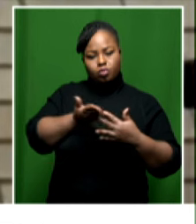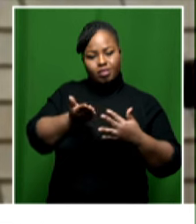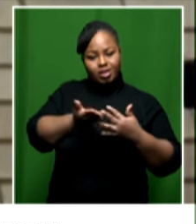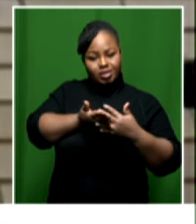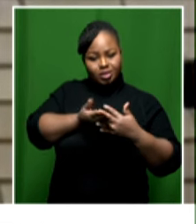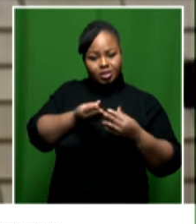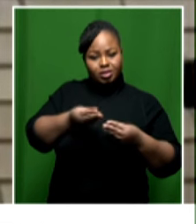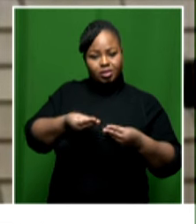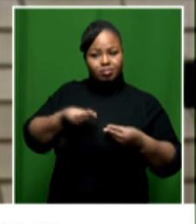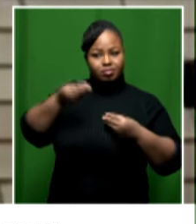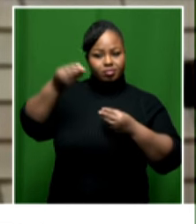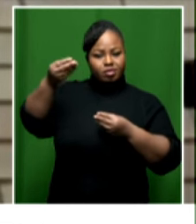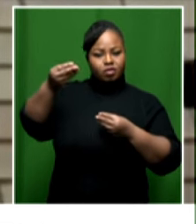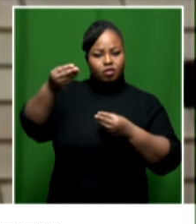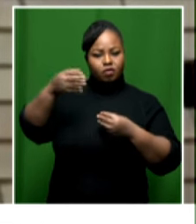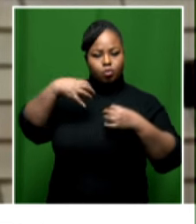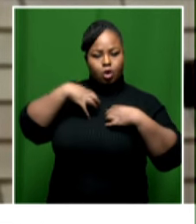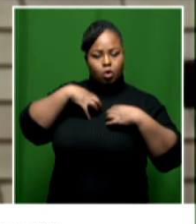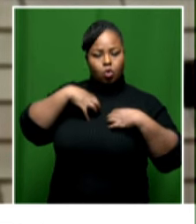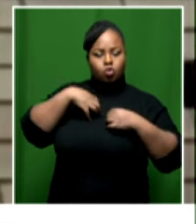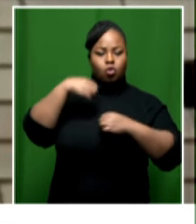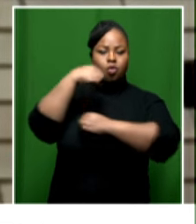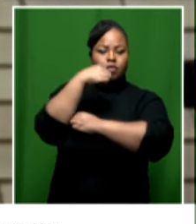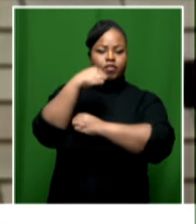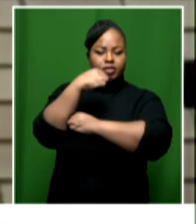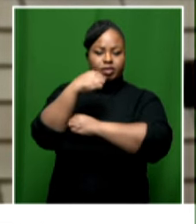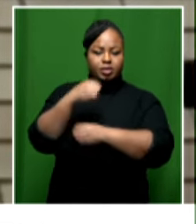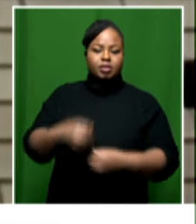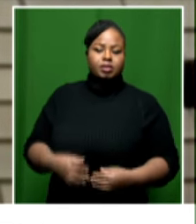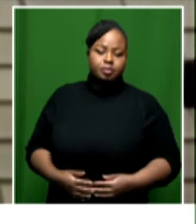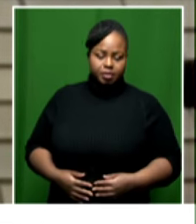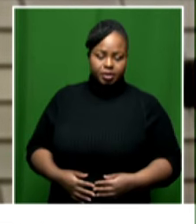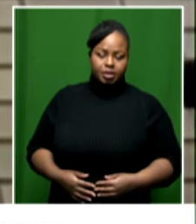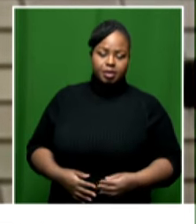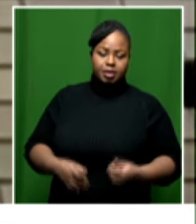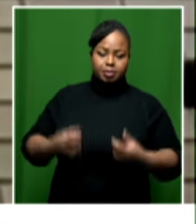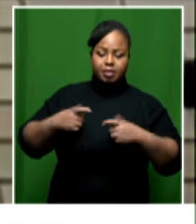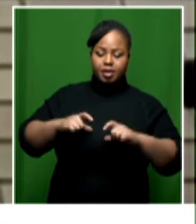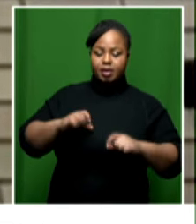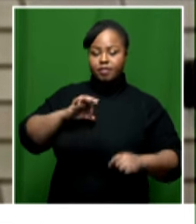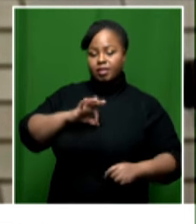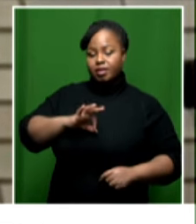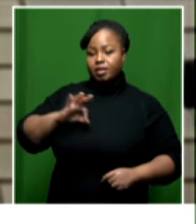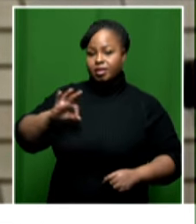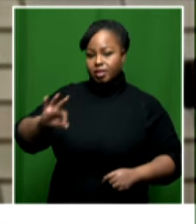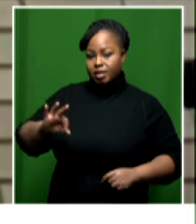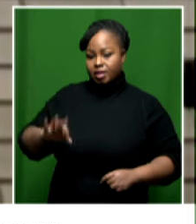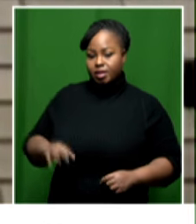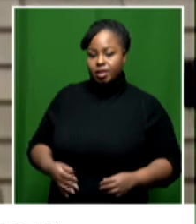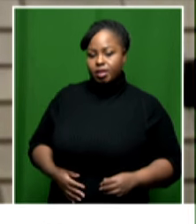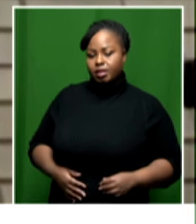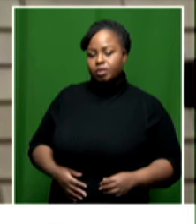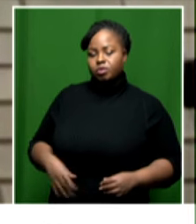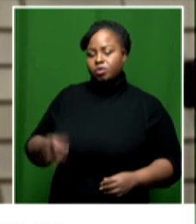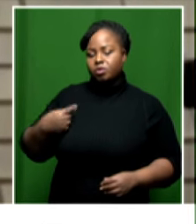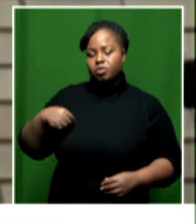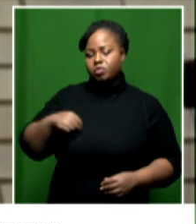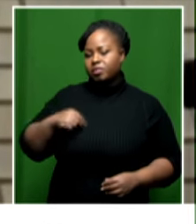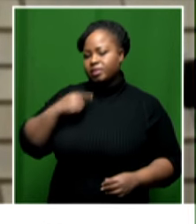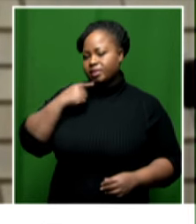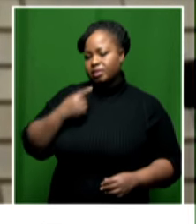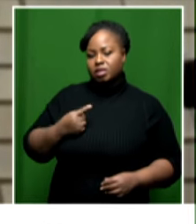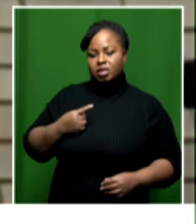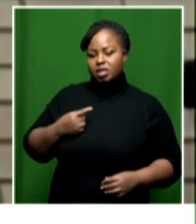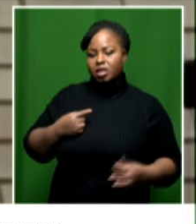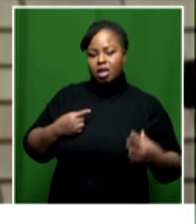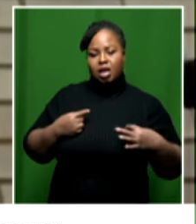that originated from our own office. Paragraph 33, we hold the view that there is no merit in the